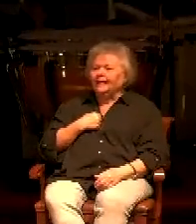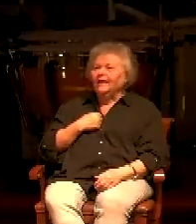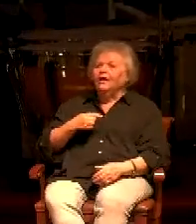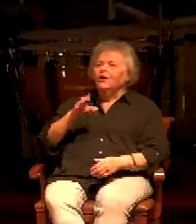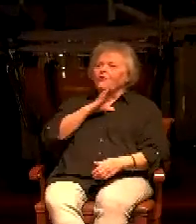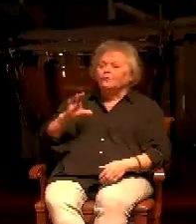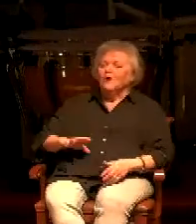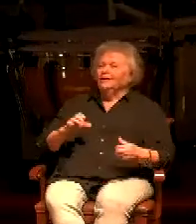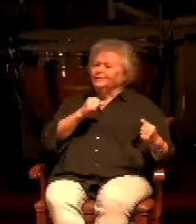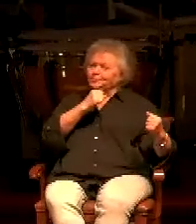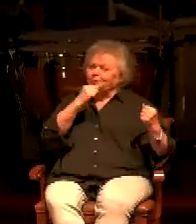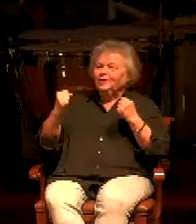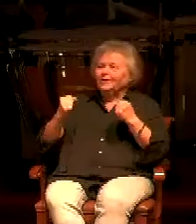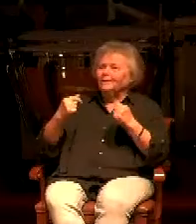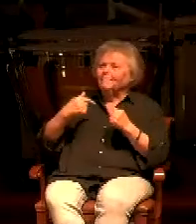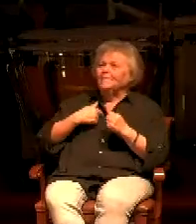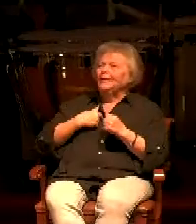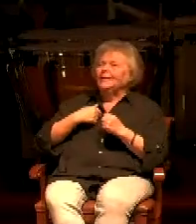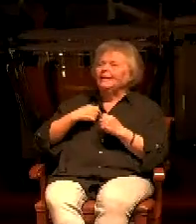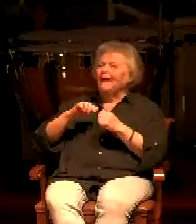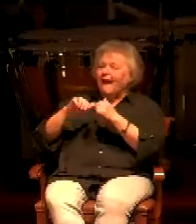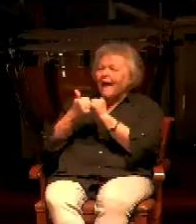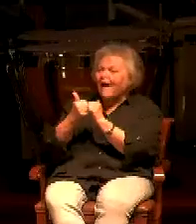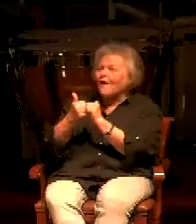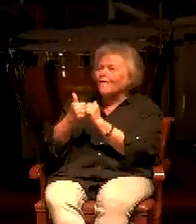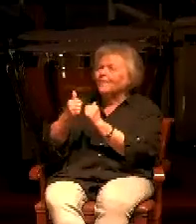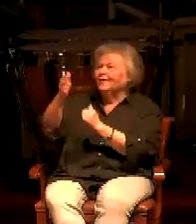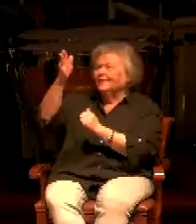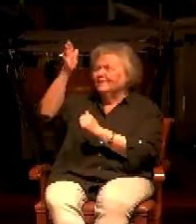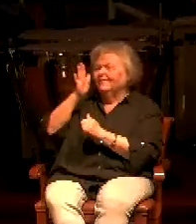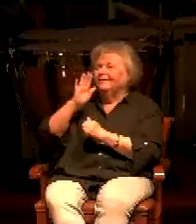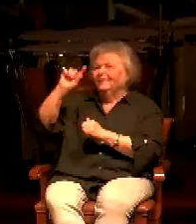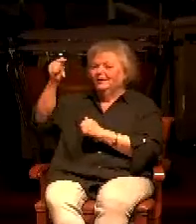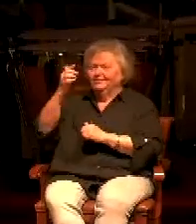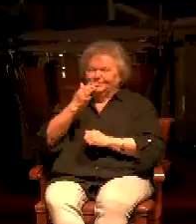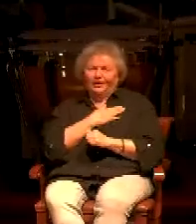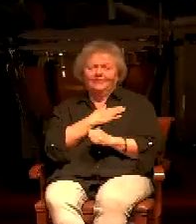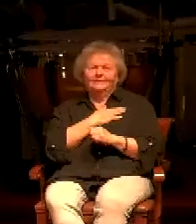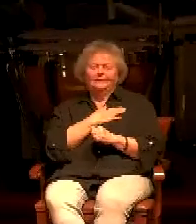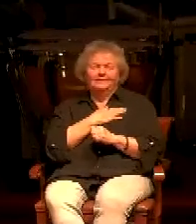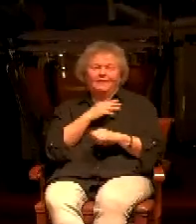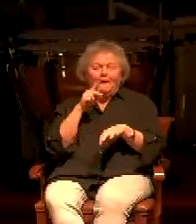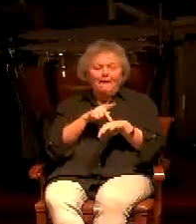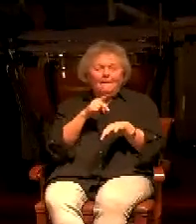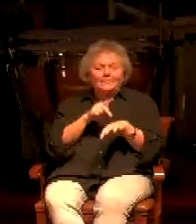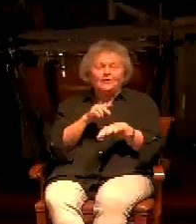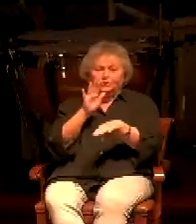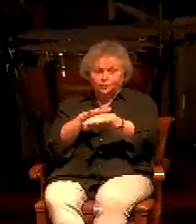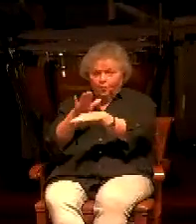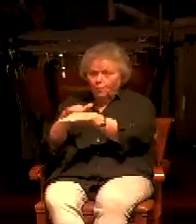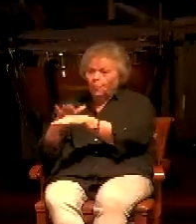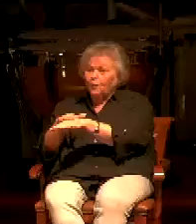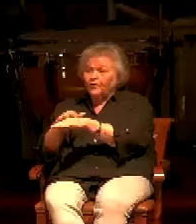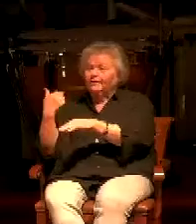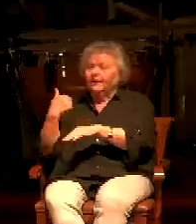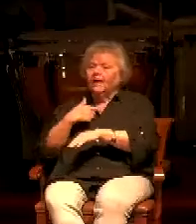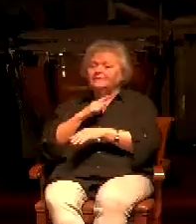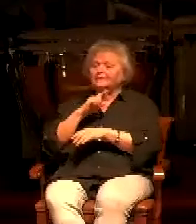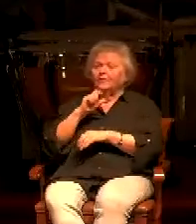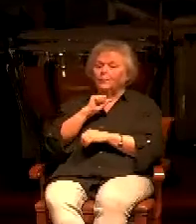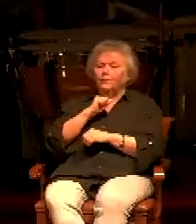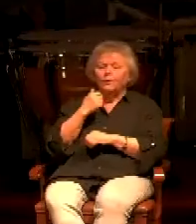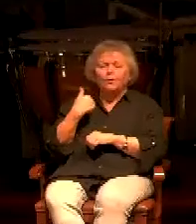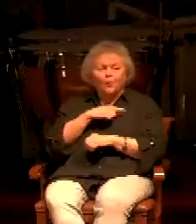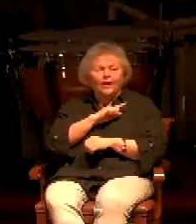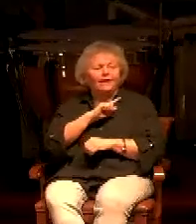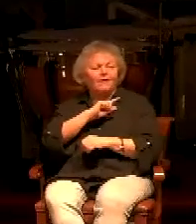me, by God's grace, I will do it. Peter is a warning to us that all need to be saved and that all need to be mindful